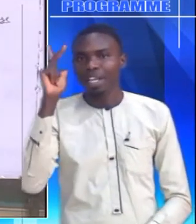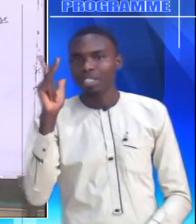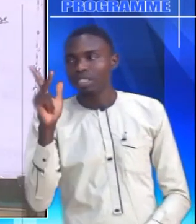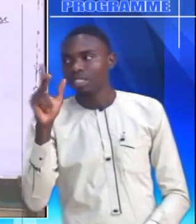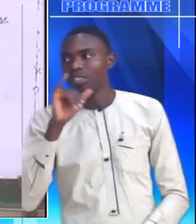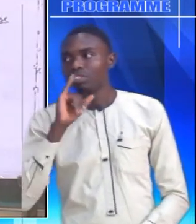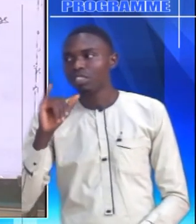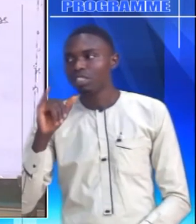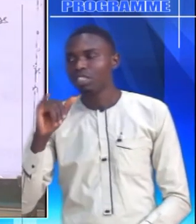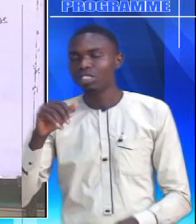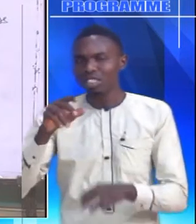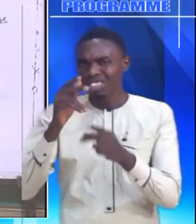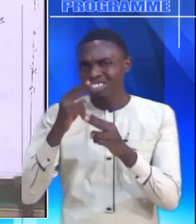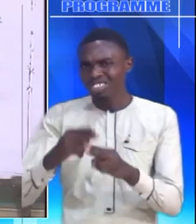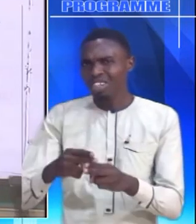it's a short sound also.